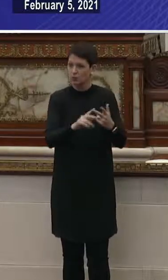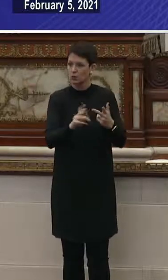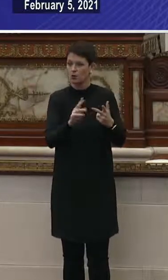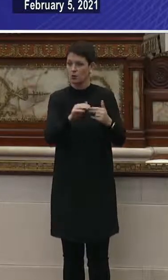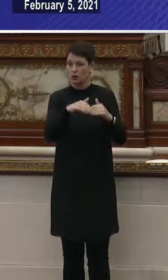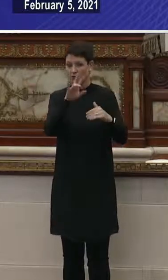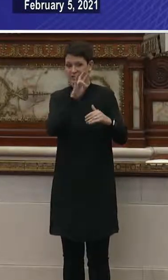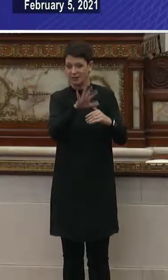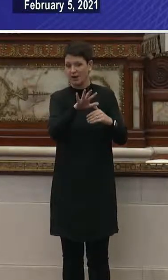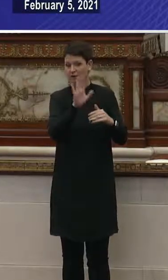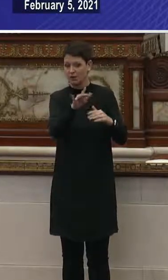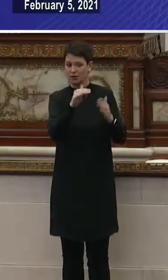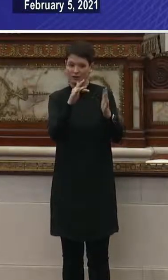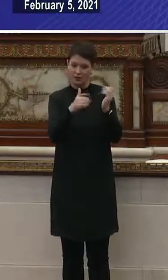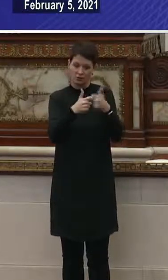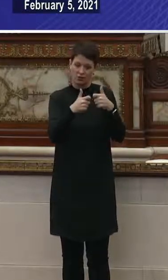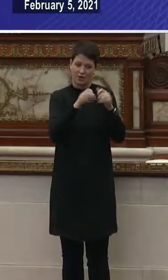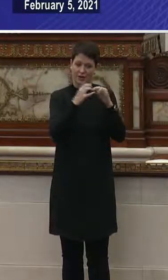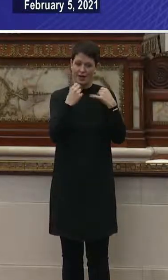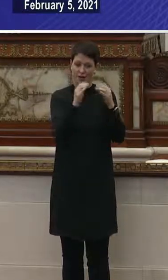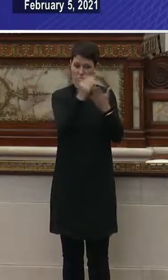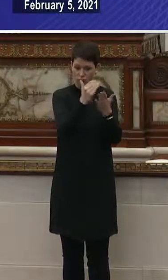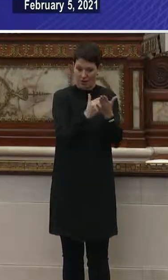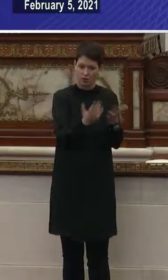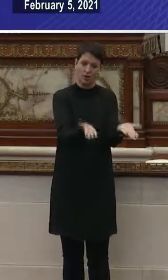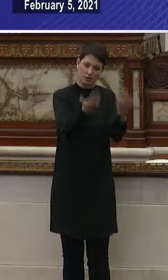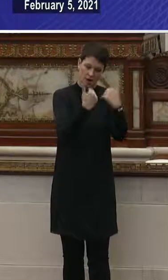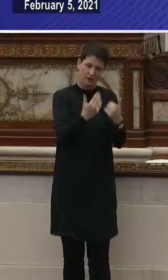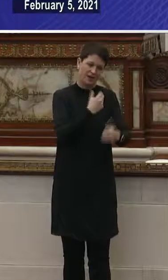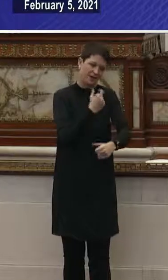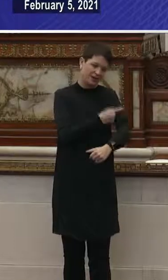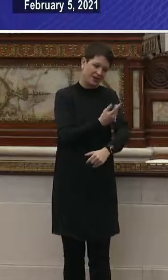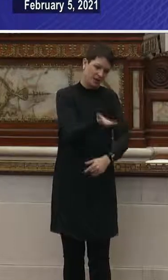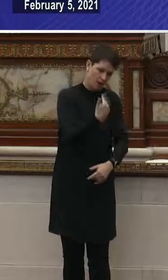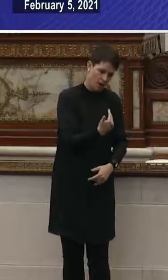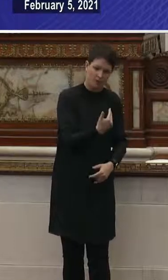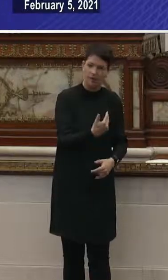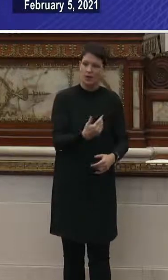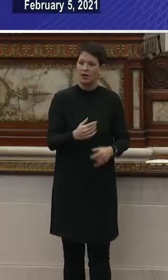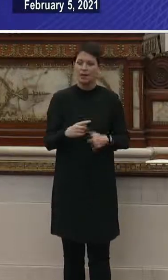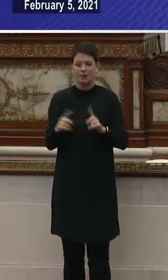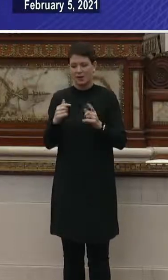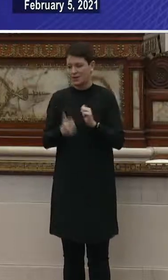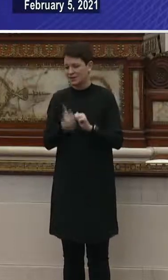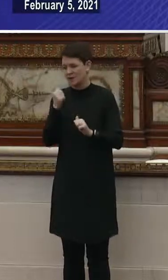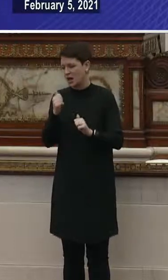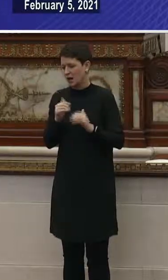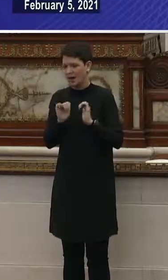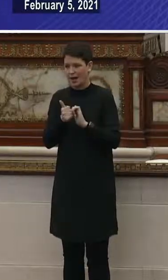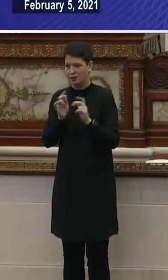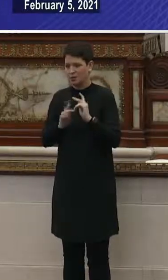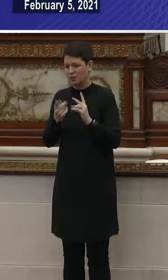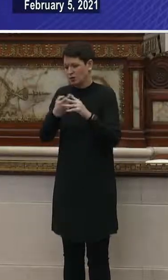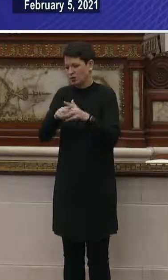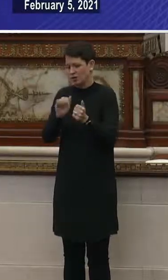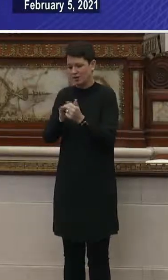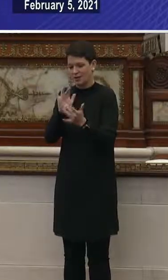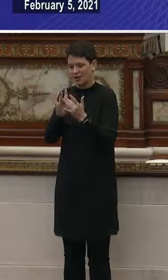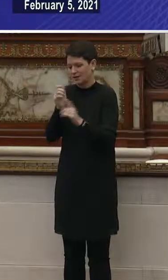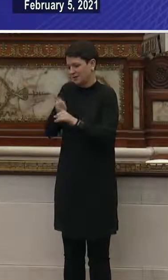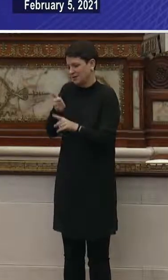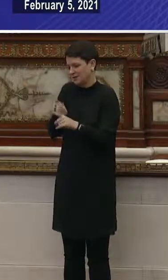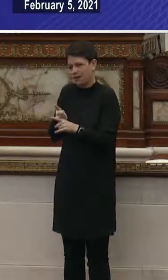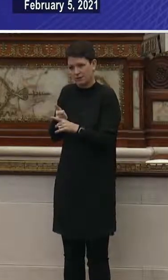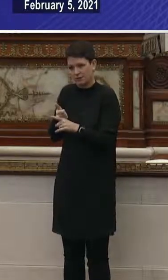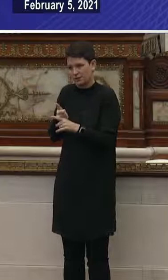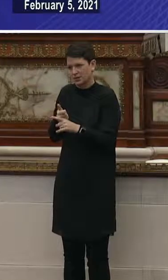75 in their electronic health record and inviting them in to be vaccinated. The major way is not by people, initiating that contact themselves. We're going